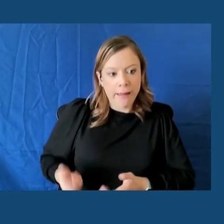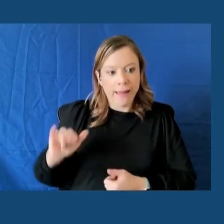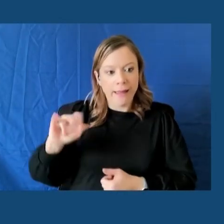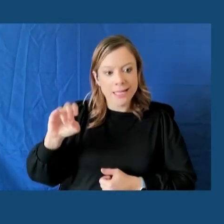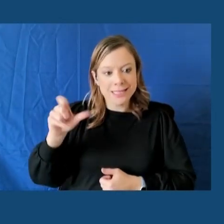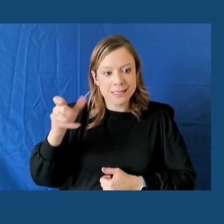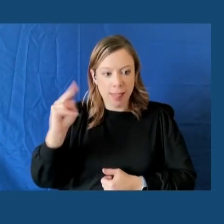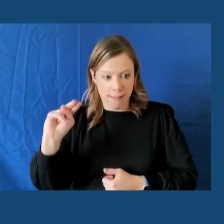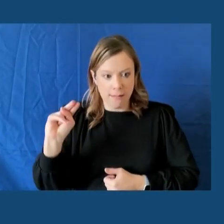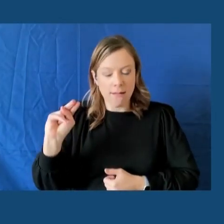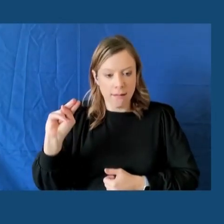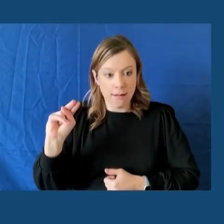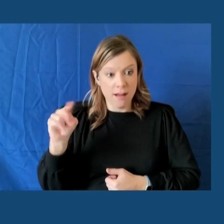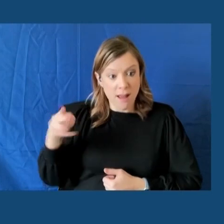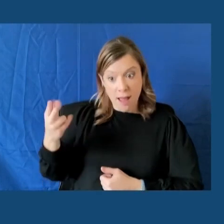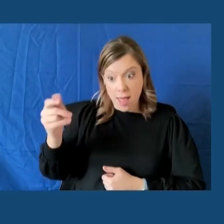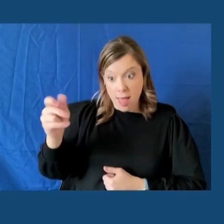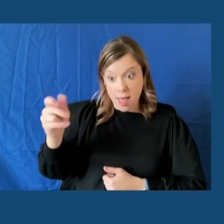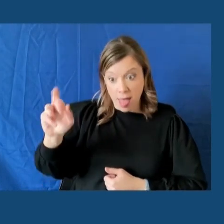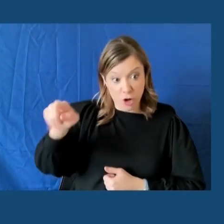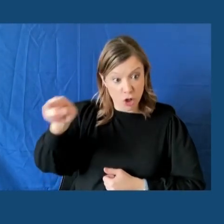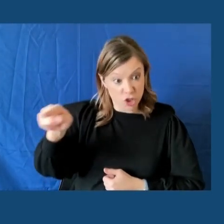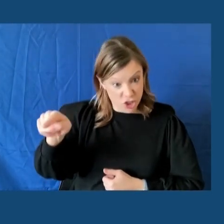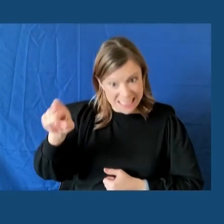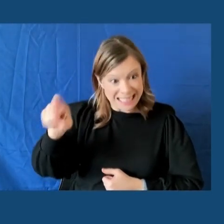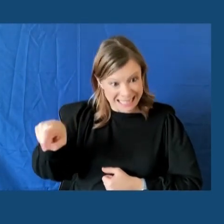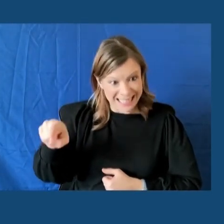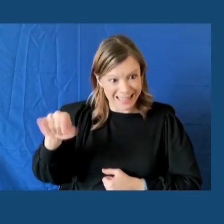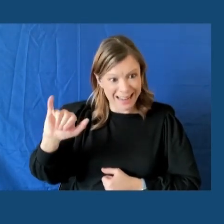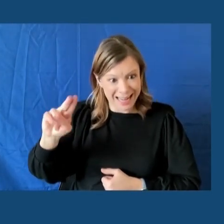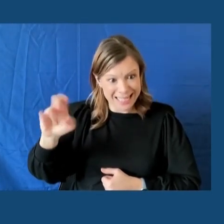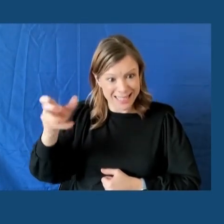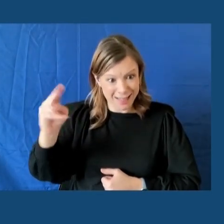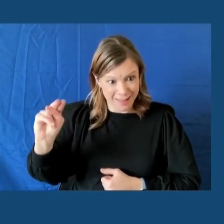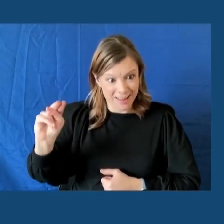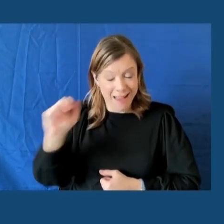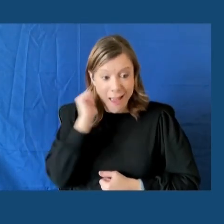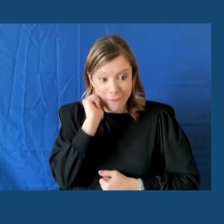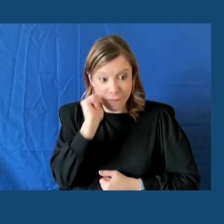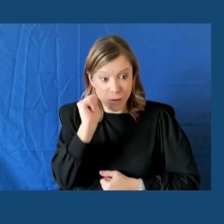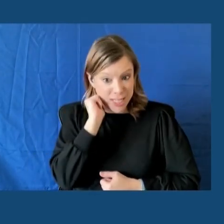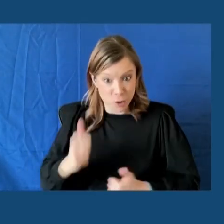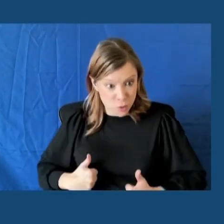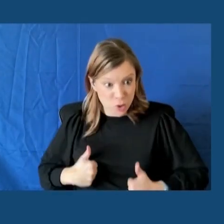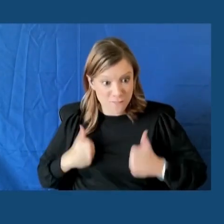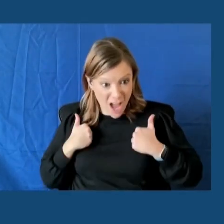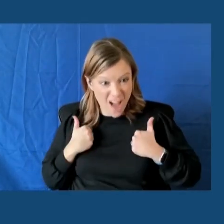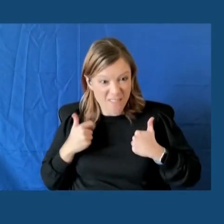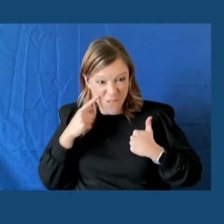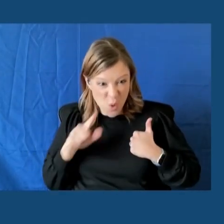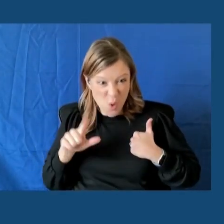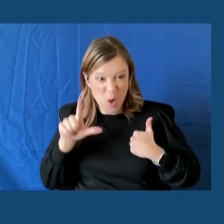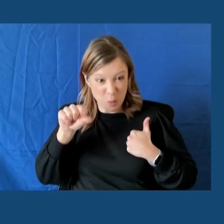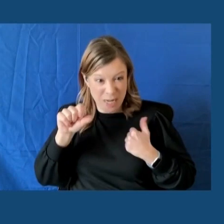to survive for the last 32 years. Heather joins us today. Heather, please stand up.